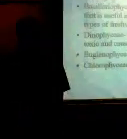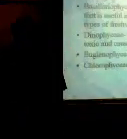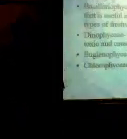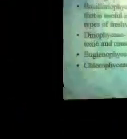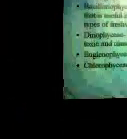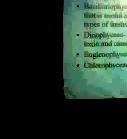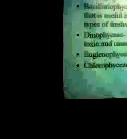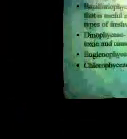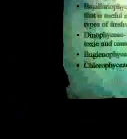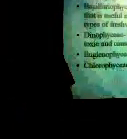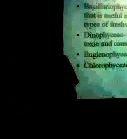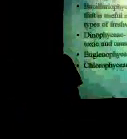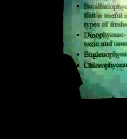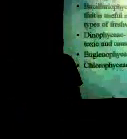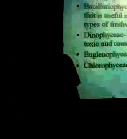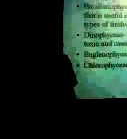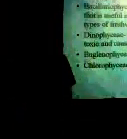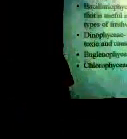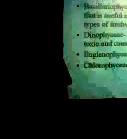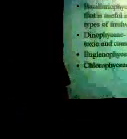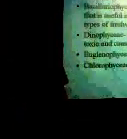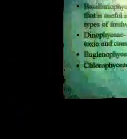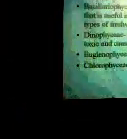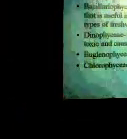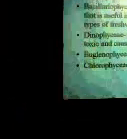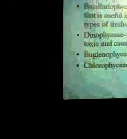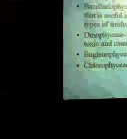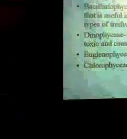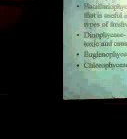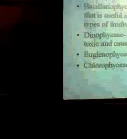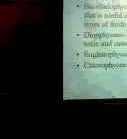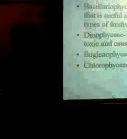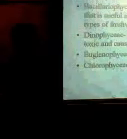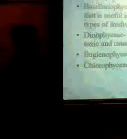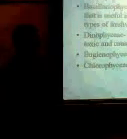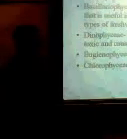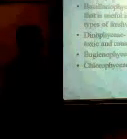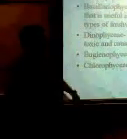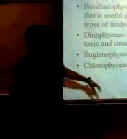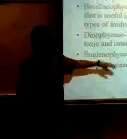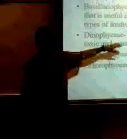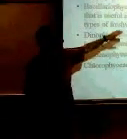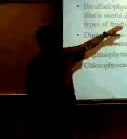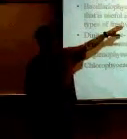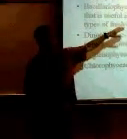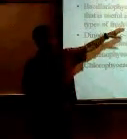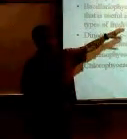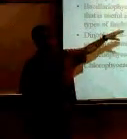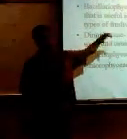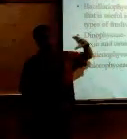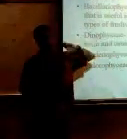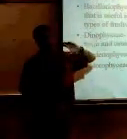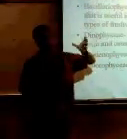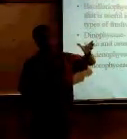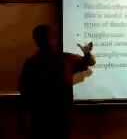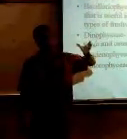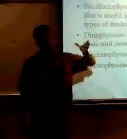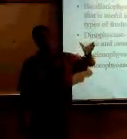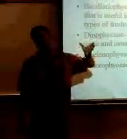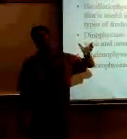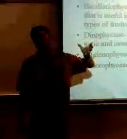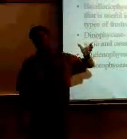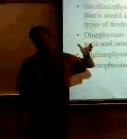about 1/4 of the primary production on Earth. And their real key characteristic is this silicon frustule, this